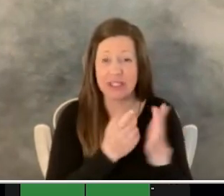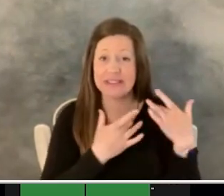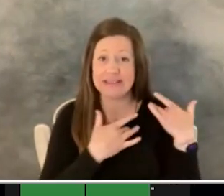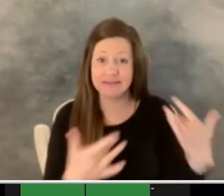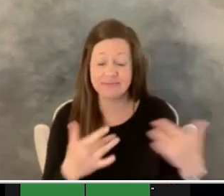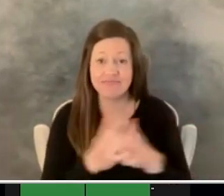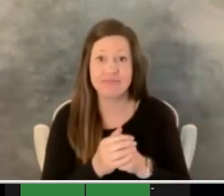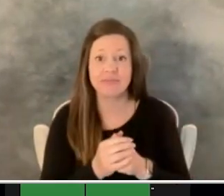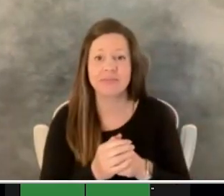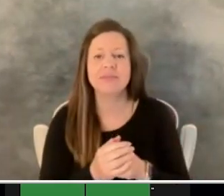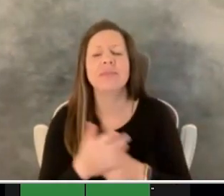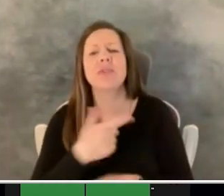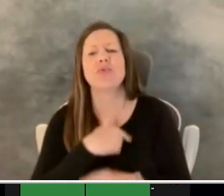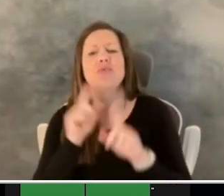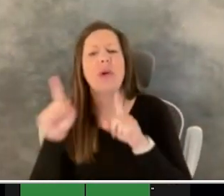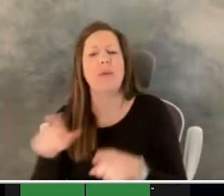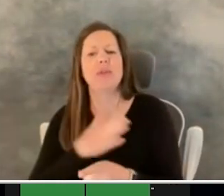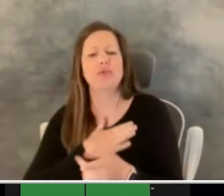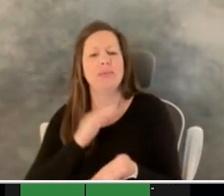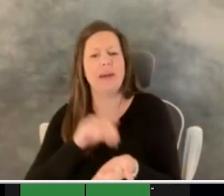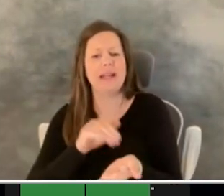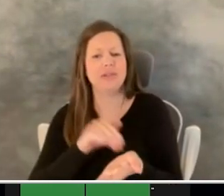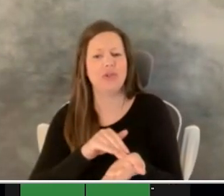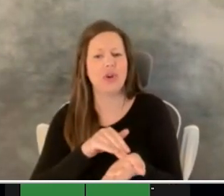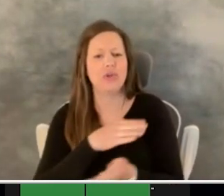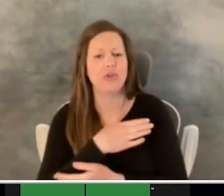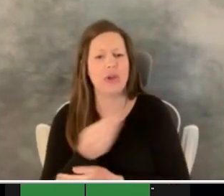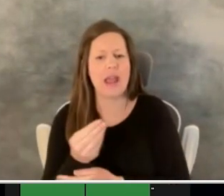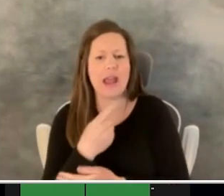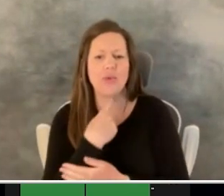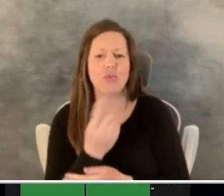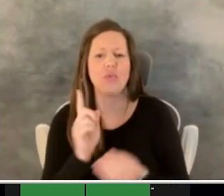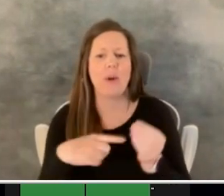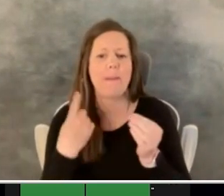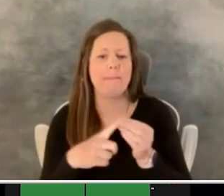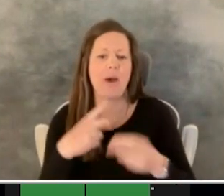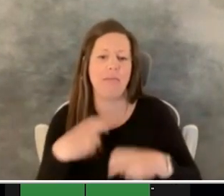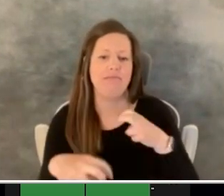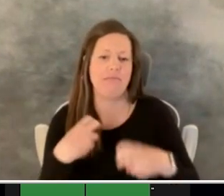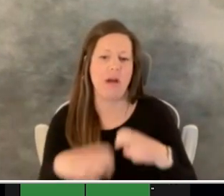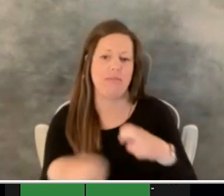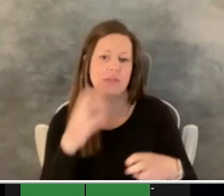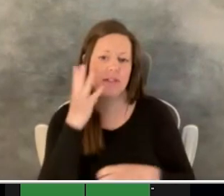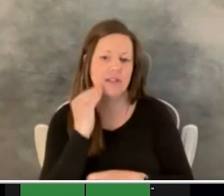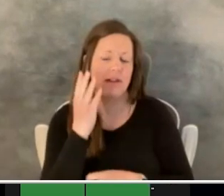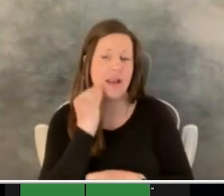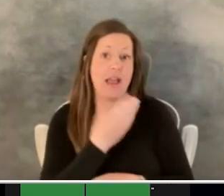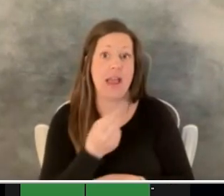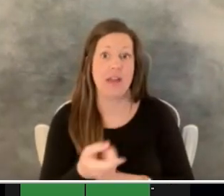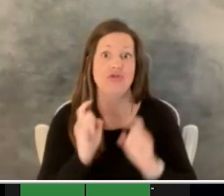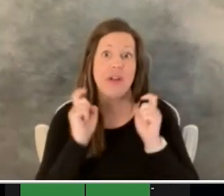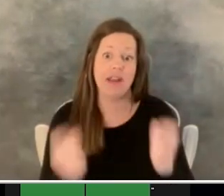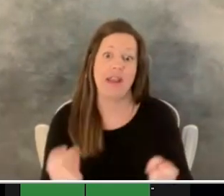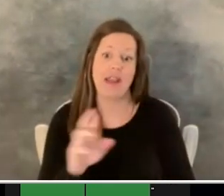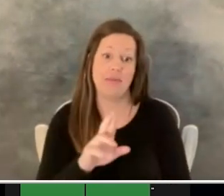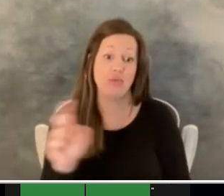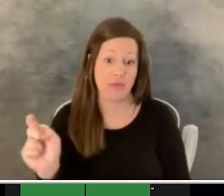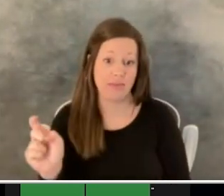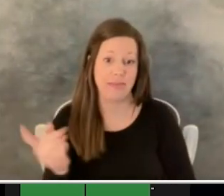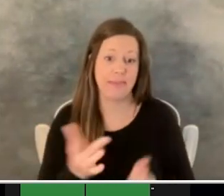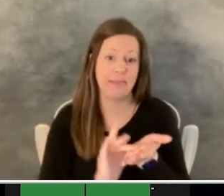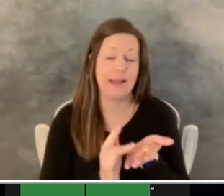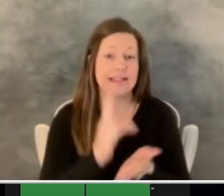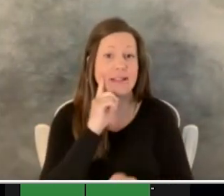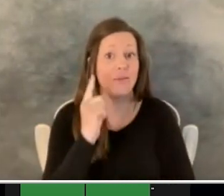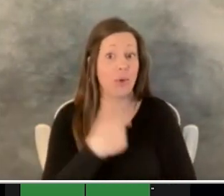my doctor, and I told her about the problems I was having, and she prescribed a medication for